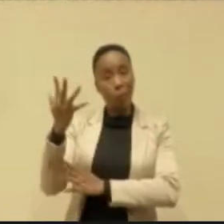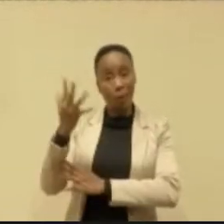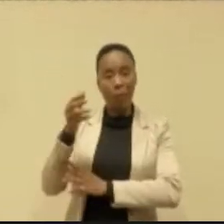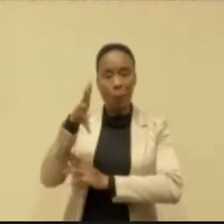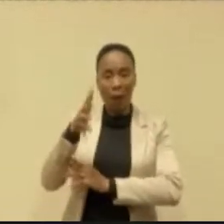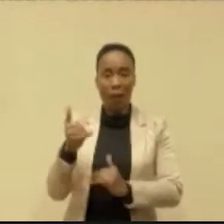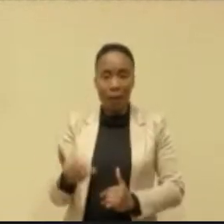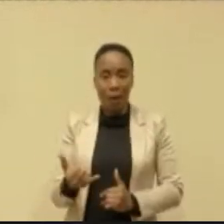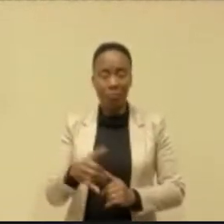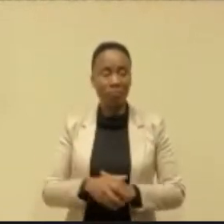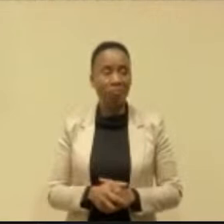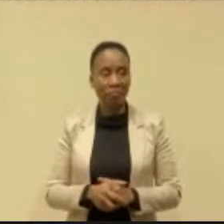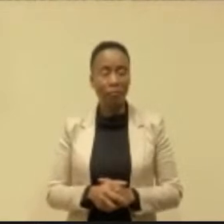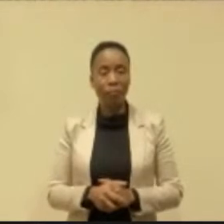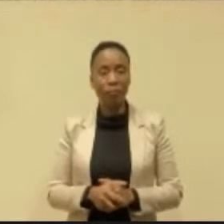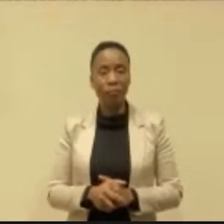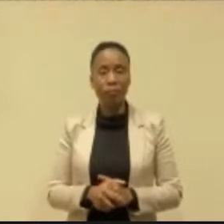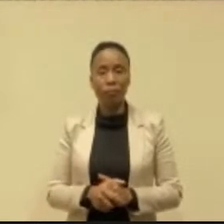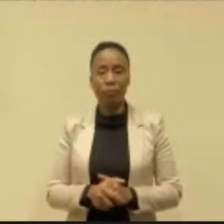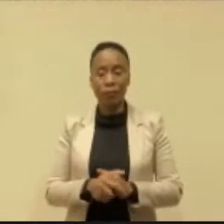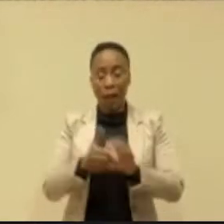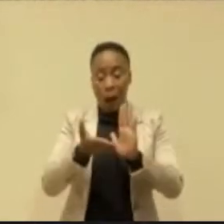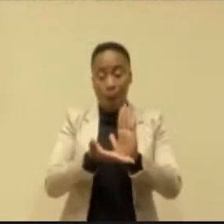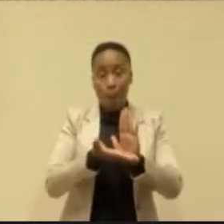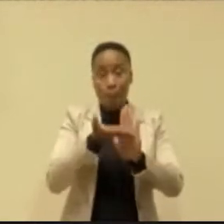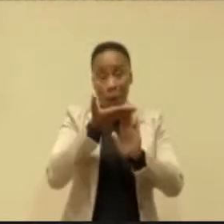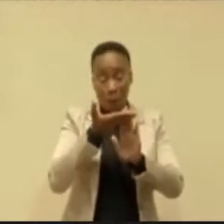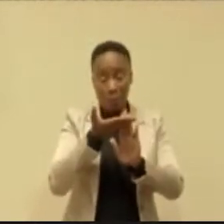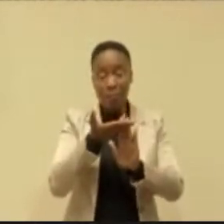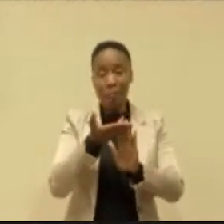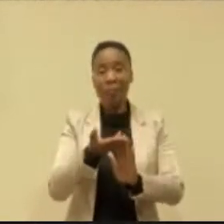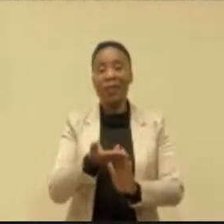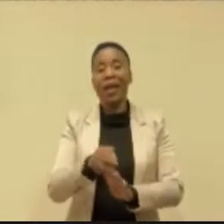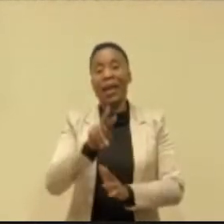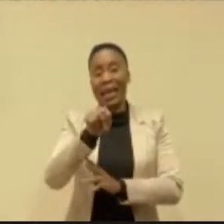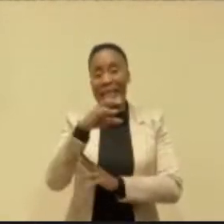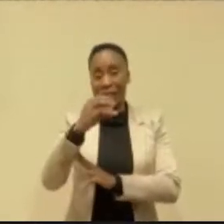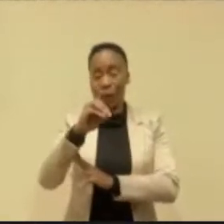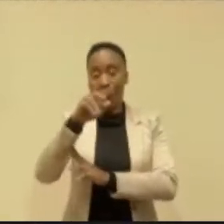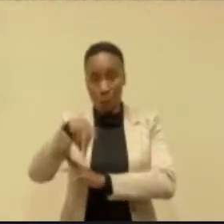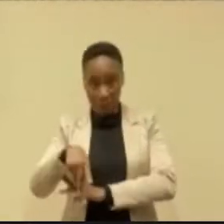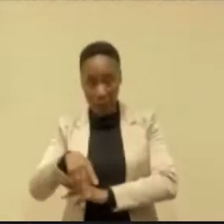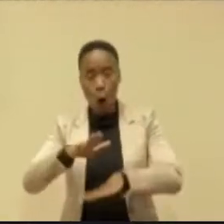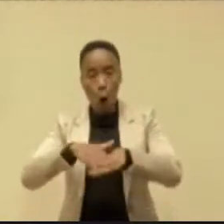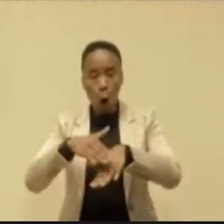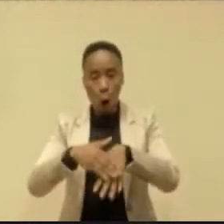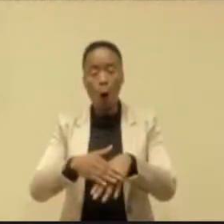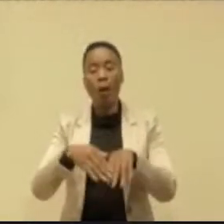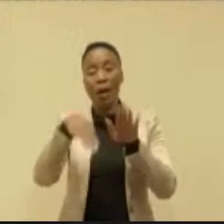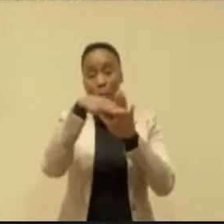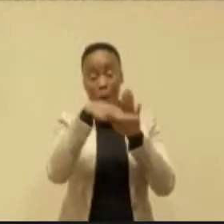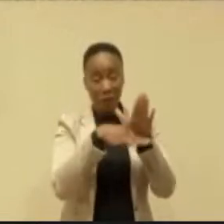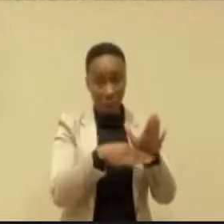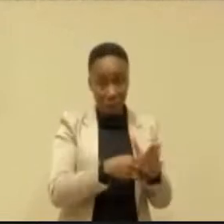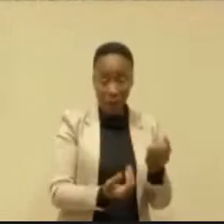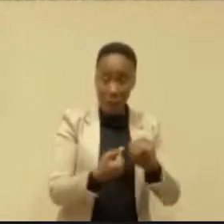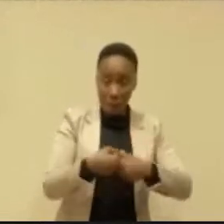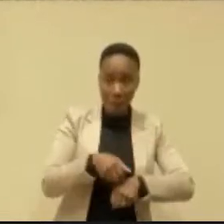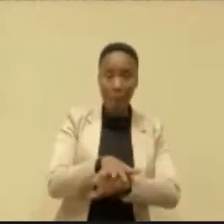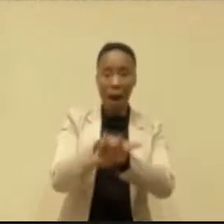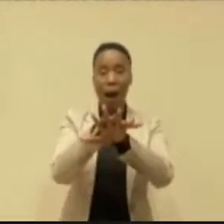now to appraise the national council of provinces on programs implemented